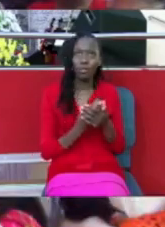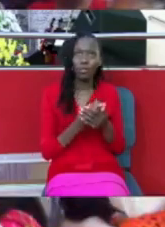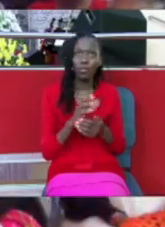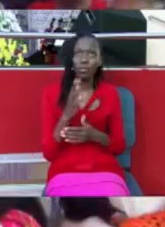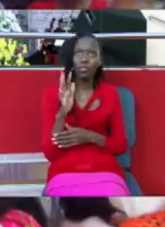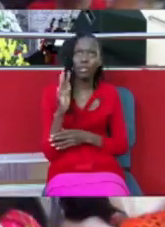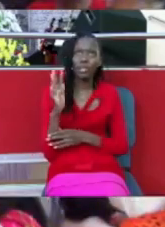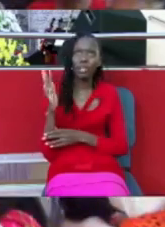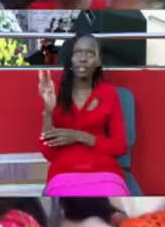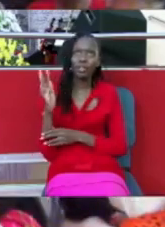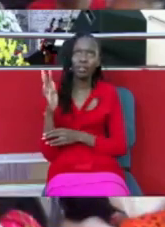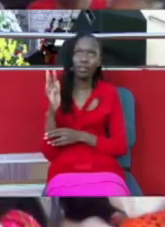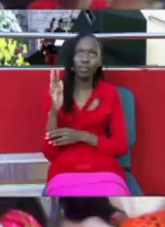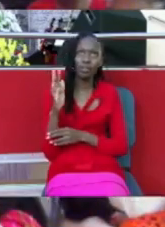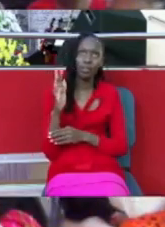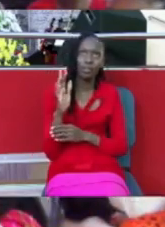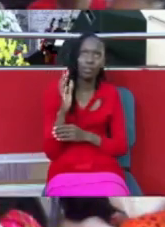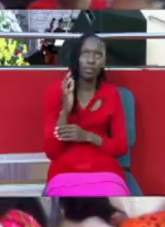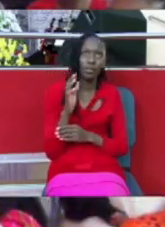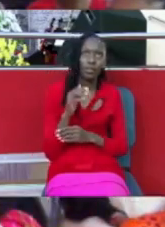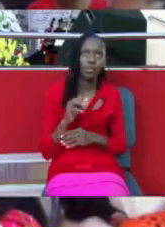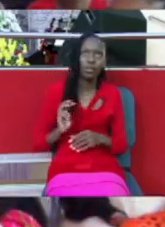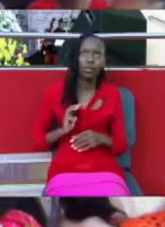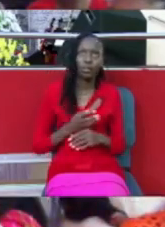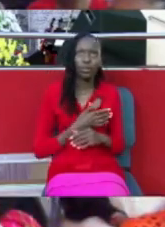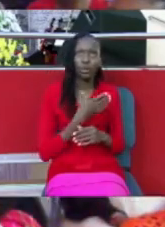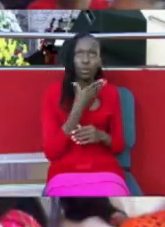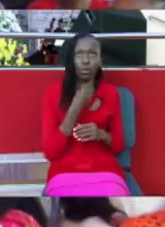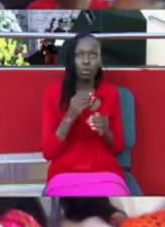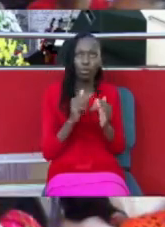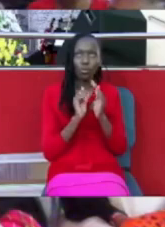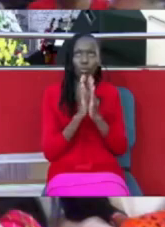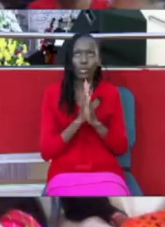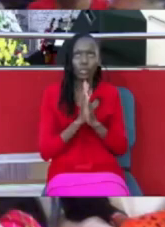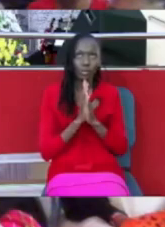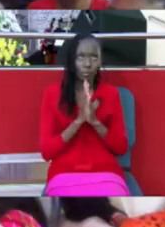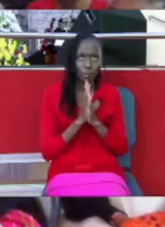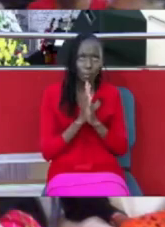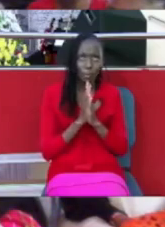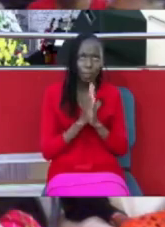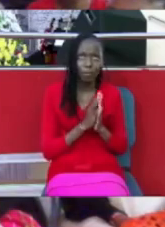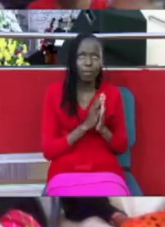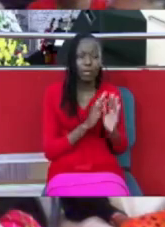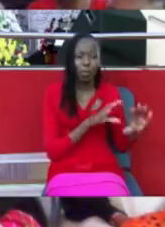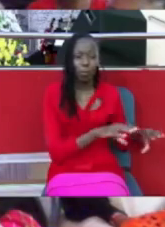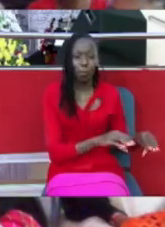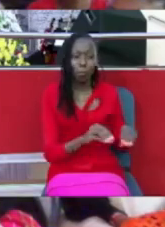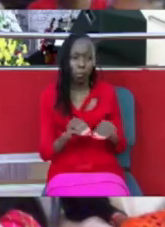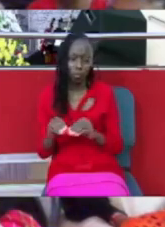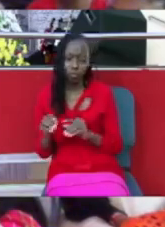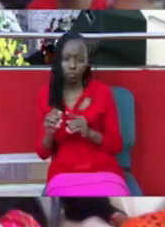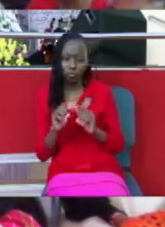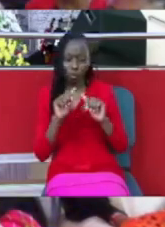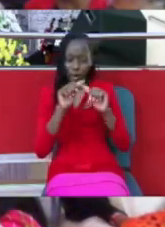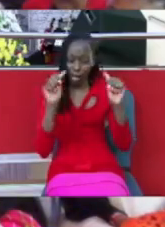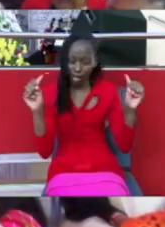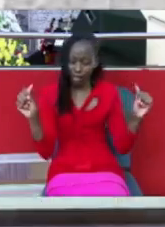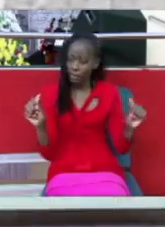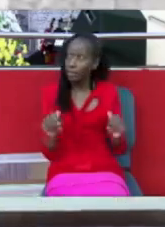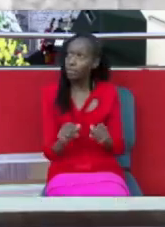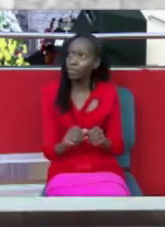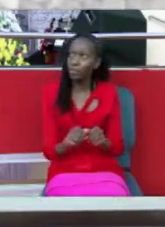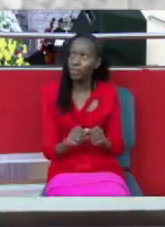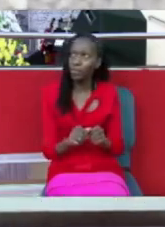the front. We would want to pray for you. Accompany them to this to the altar. This is where we do